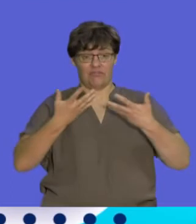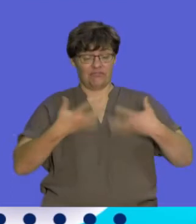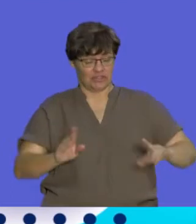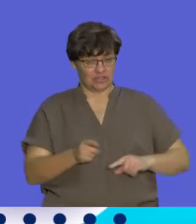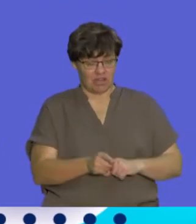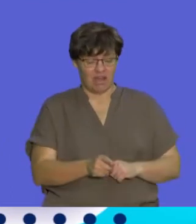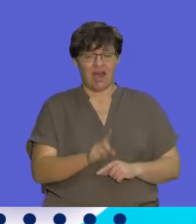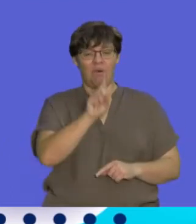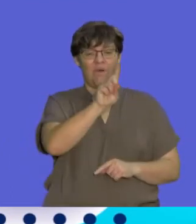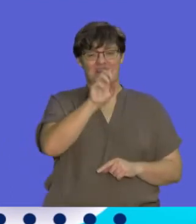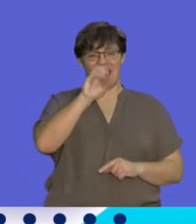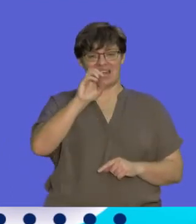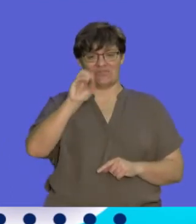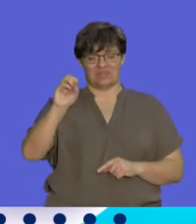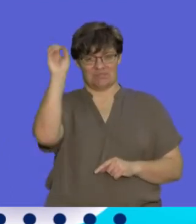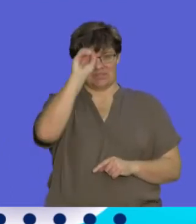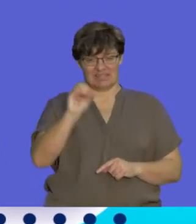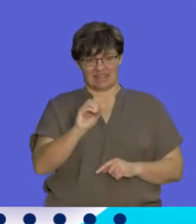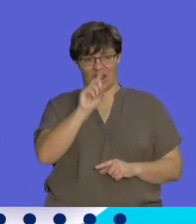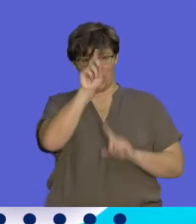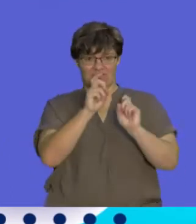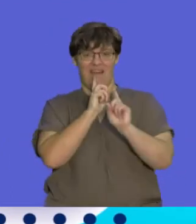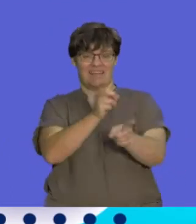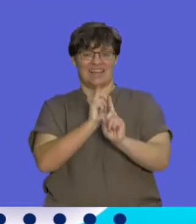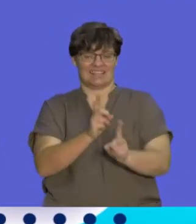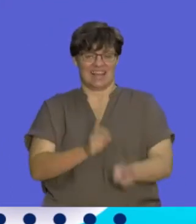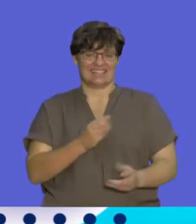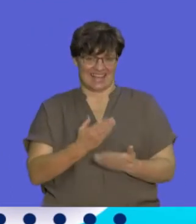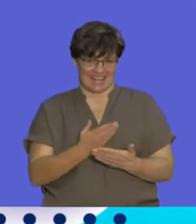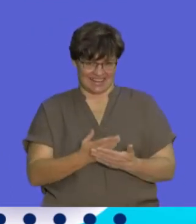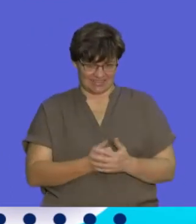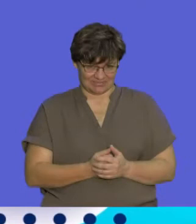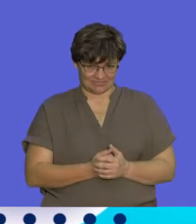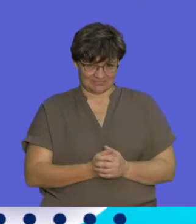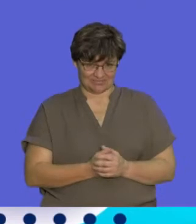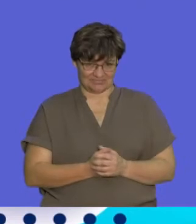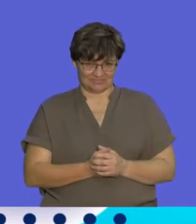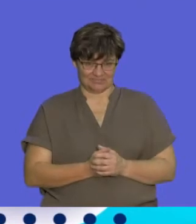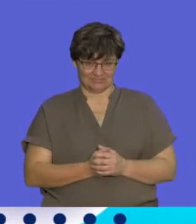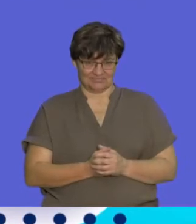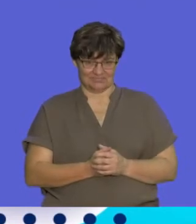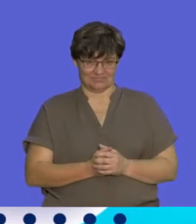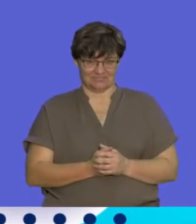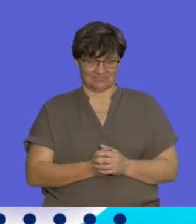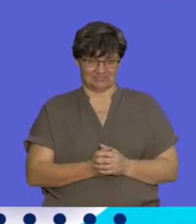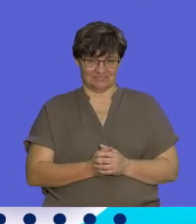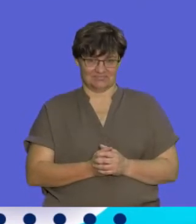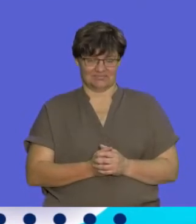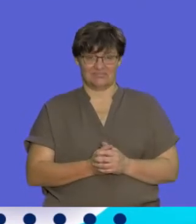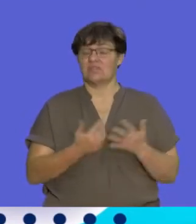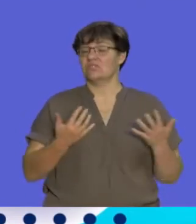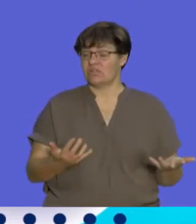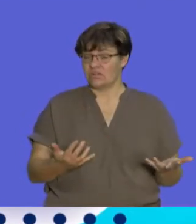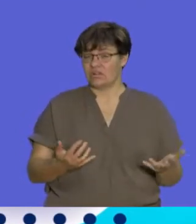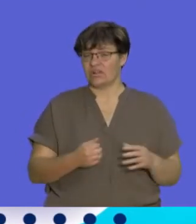get 100% for the probability of all the questions that we're going to get given in our tests or exams.